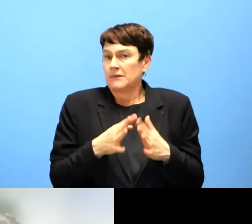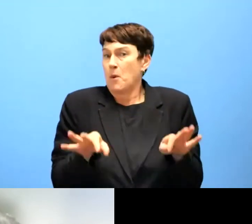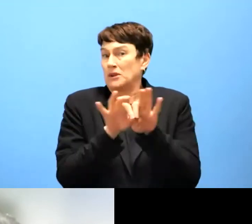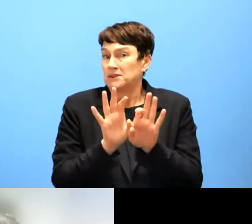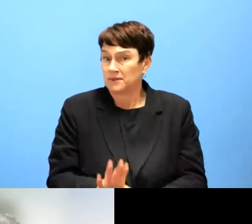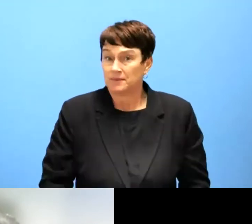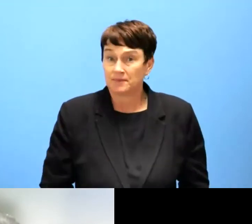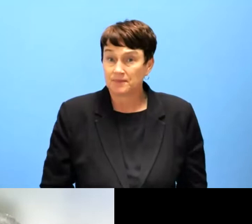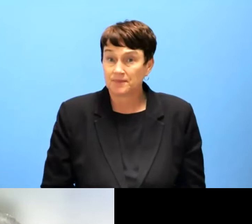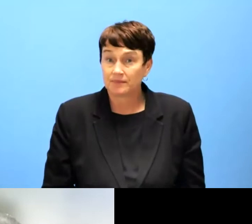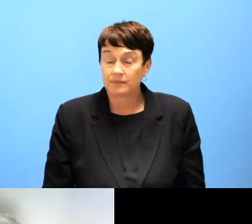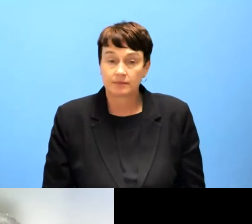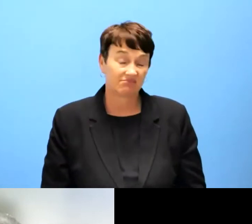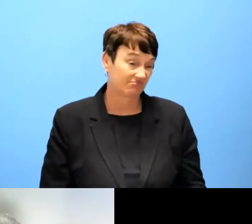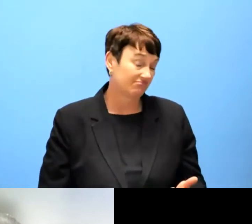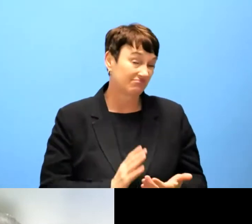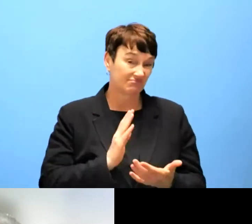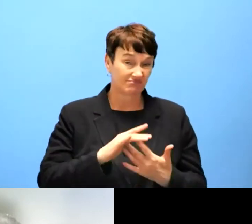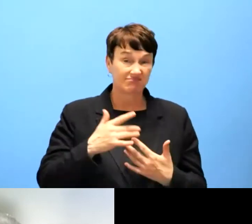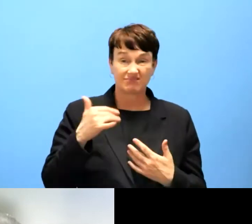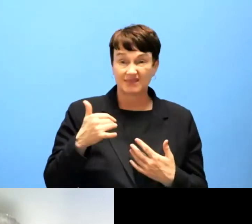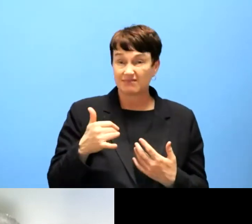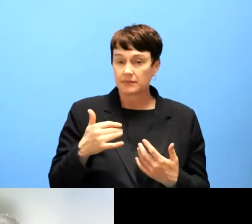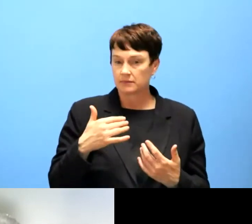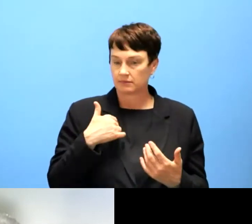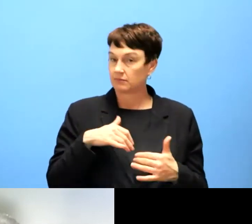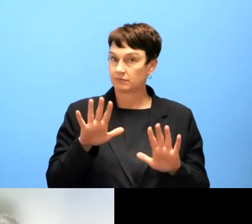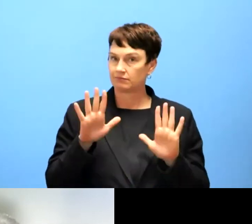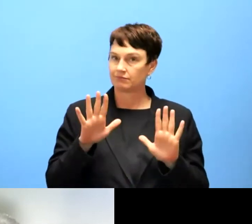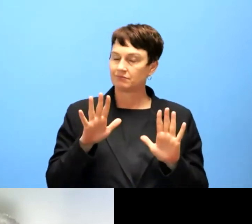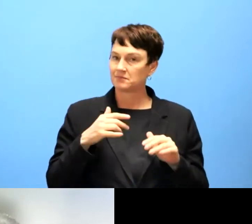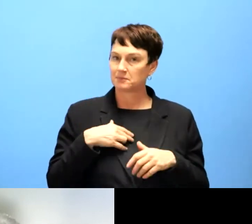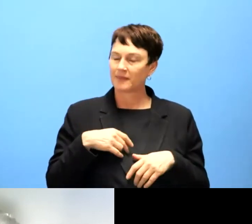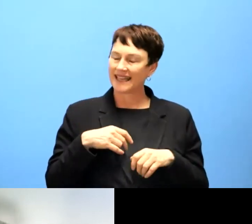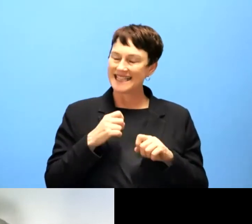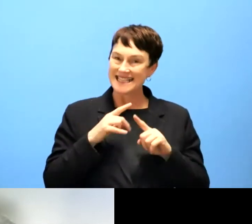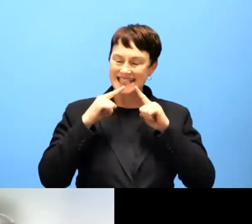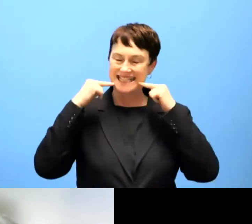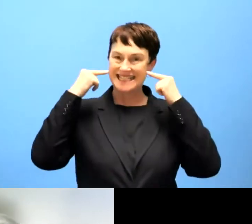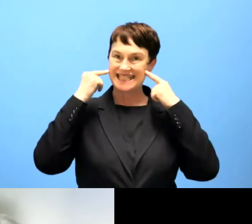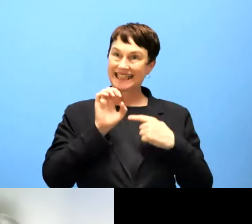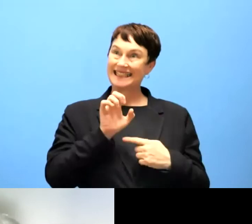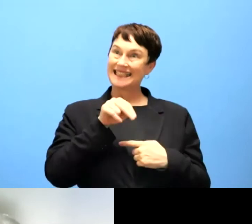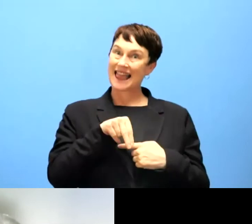Yes, I agree, and no one is more happy than me that the EN is spreading throughout the world. I think that is really